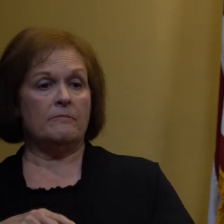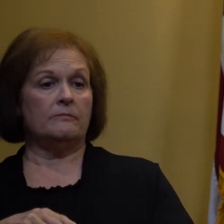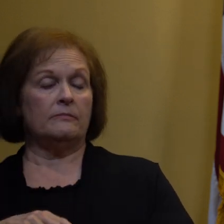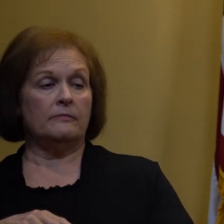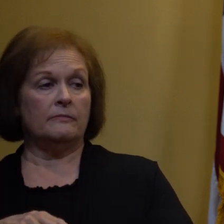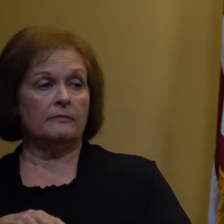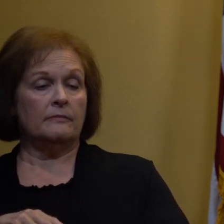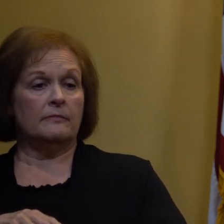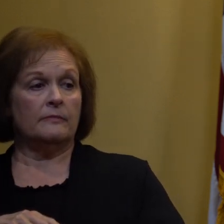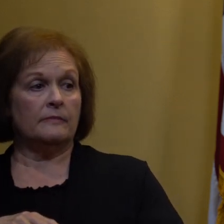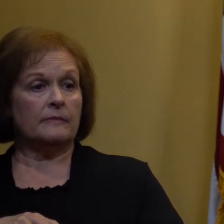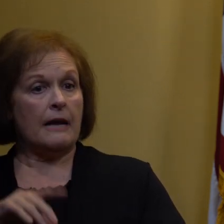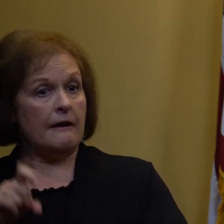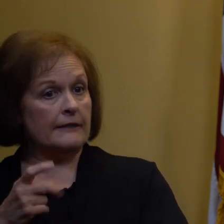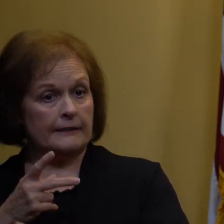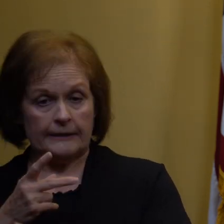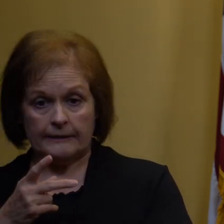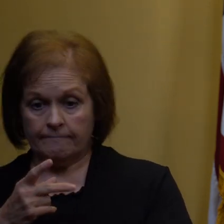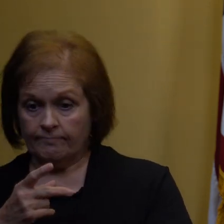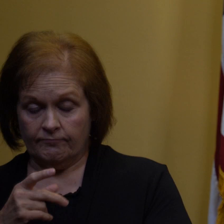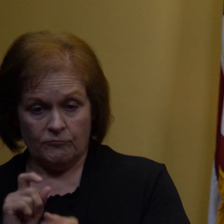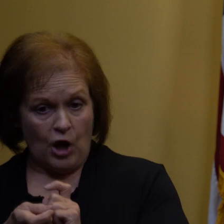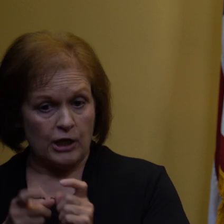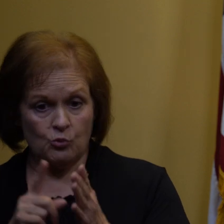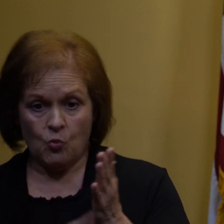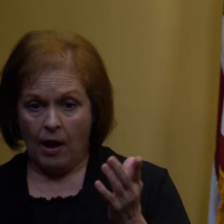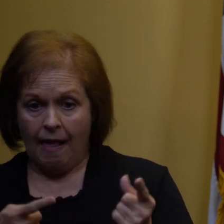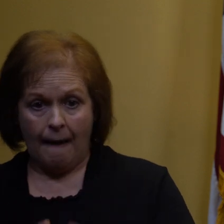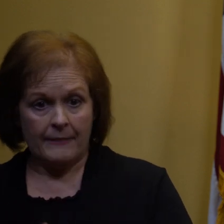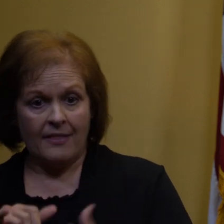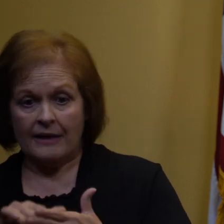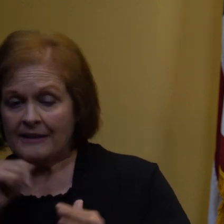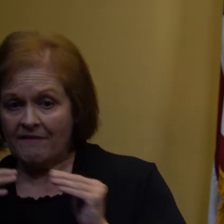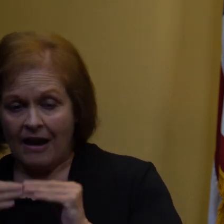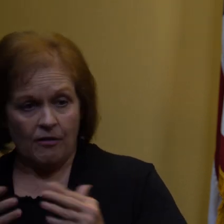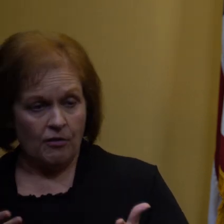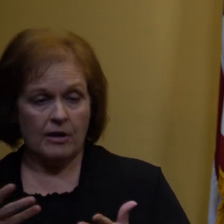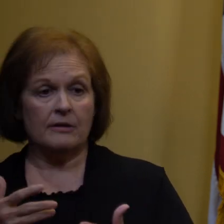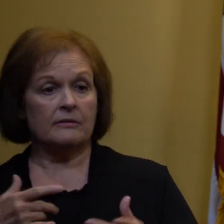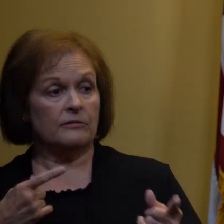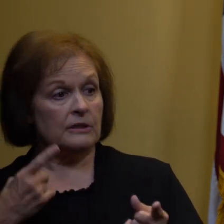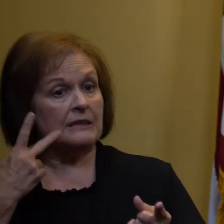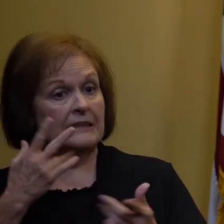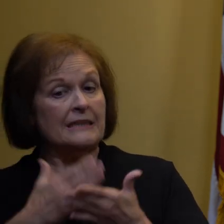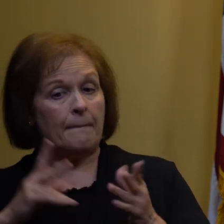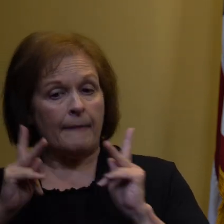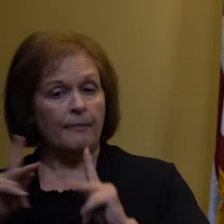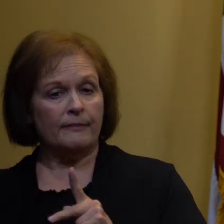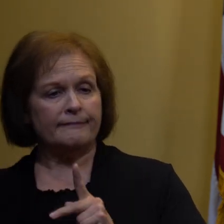rewriting an injustice that occurred. And unfortunately, you always see how some folks seem to take